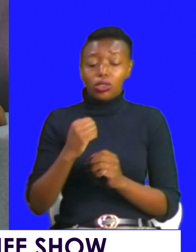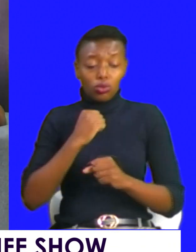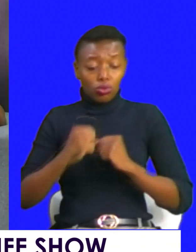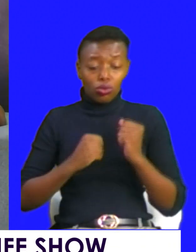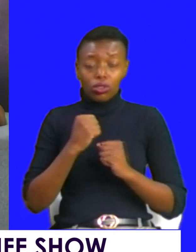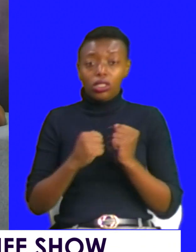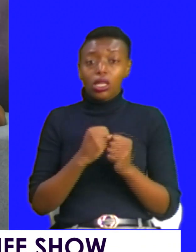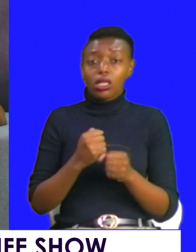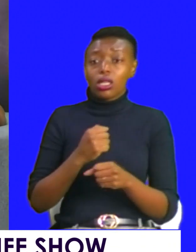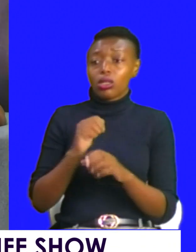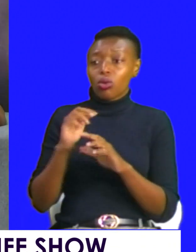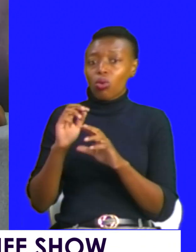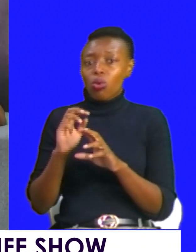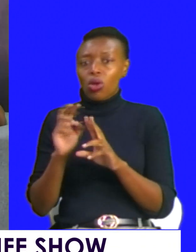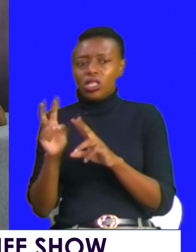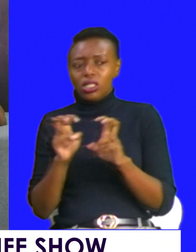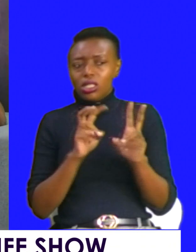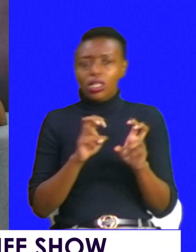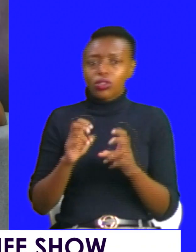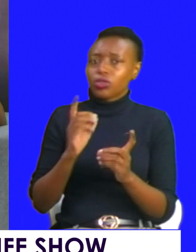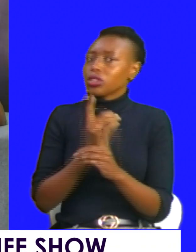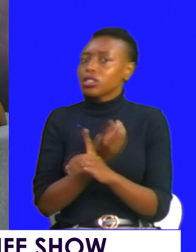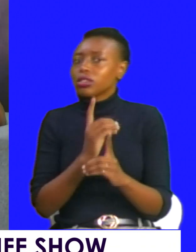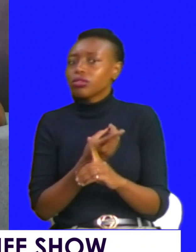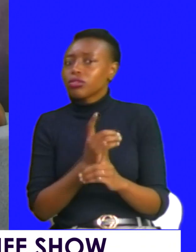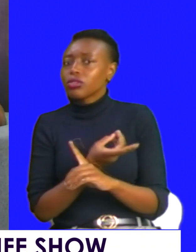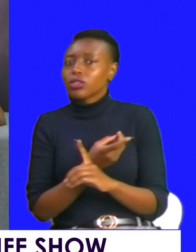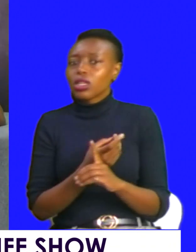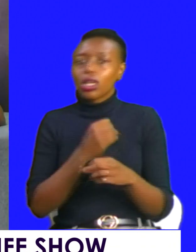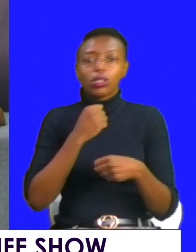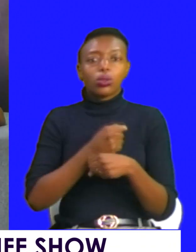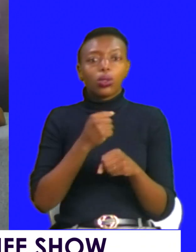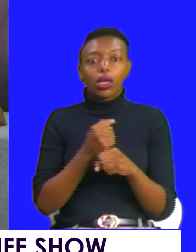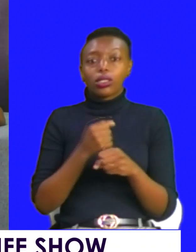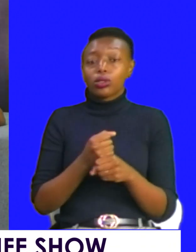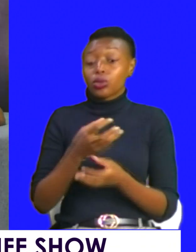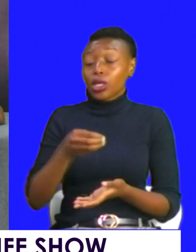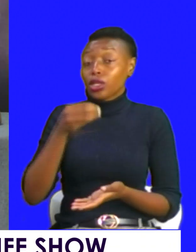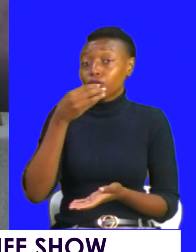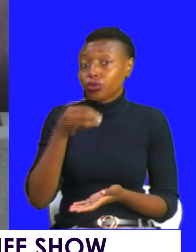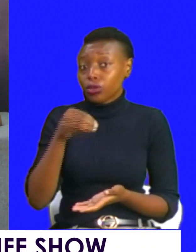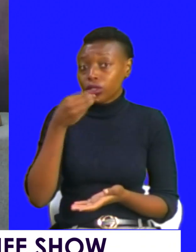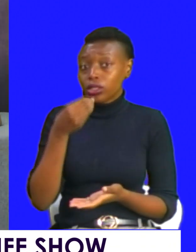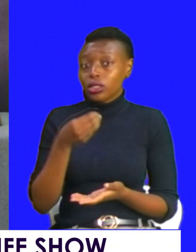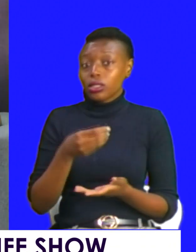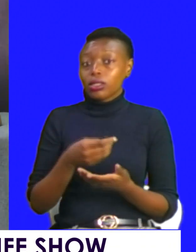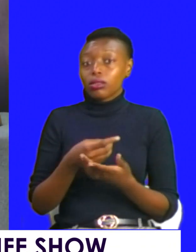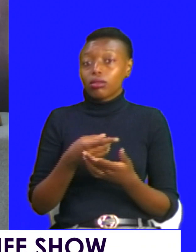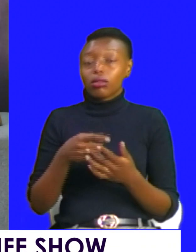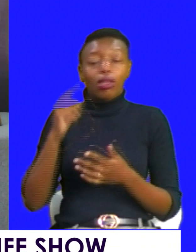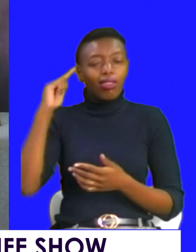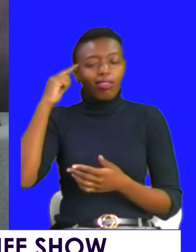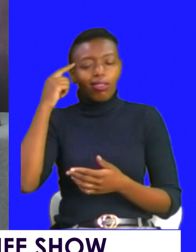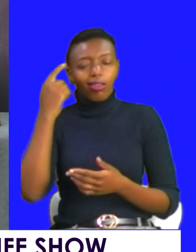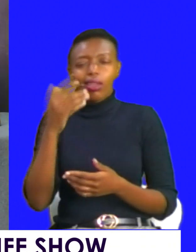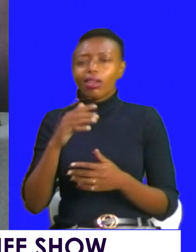a day, in addition to the day job that they have to make ends meet. So they're just being creative. They are being they want